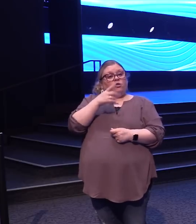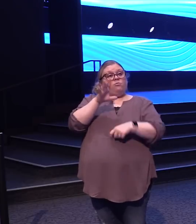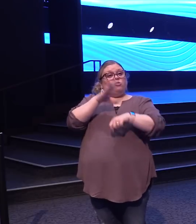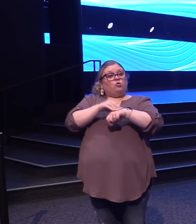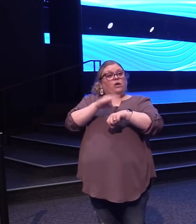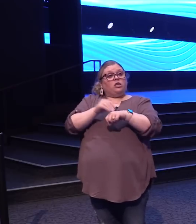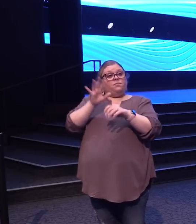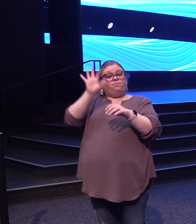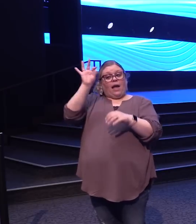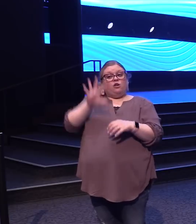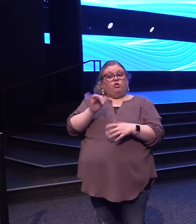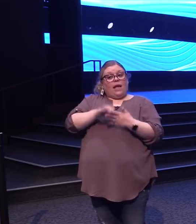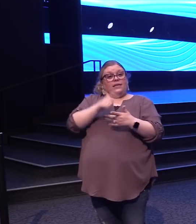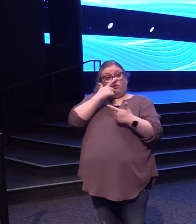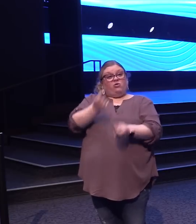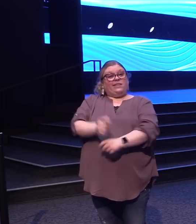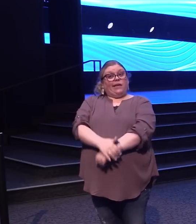pastor.